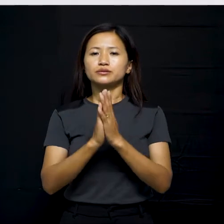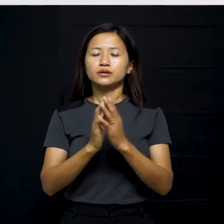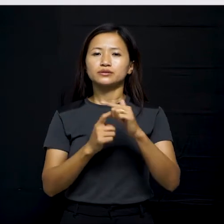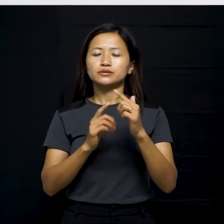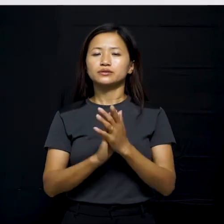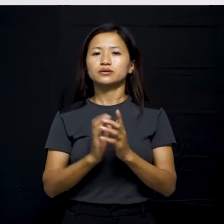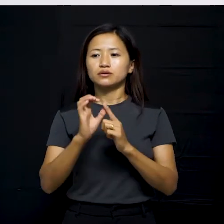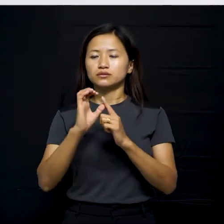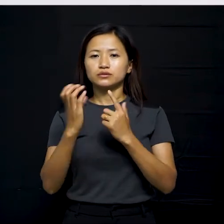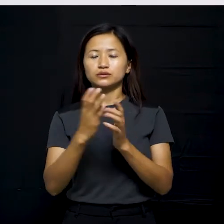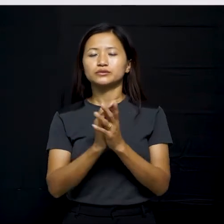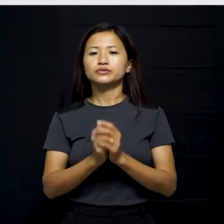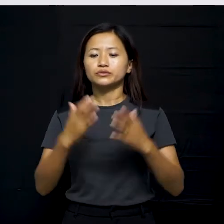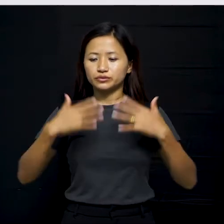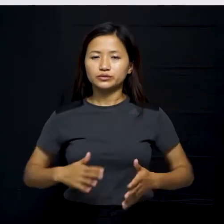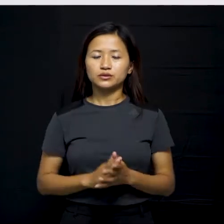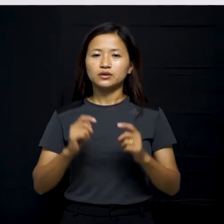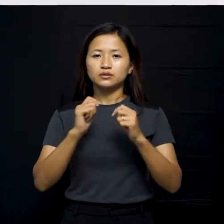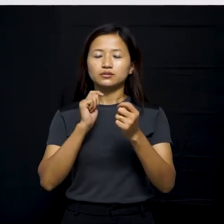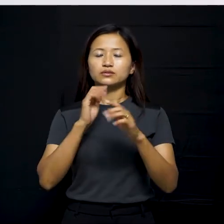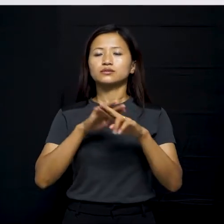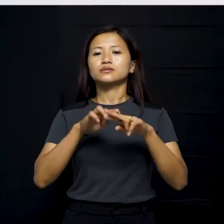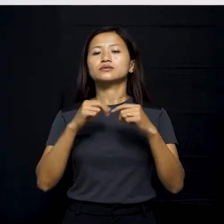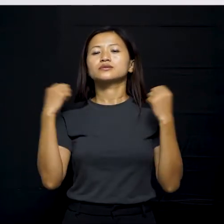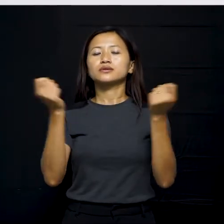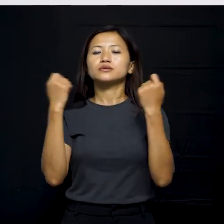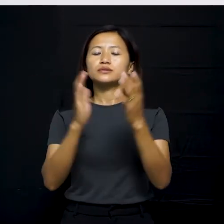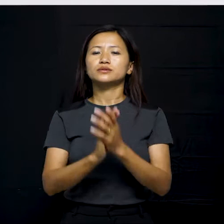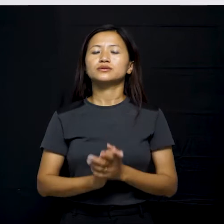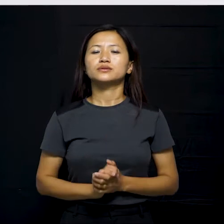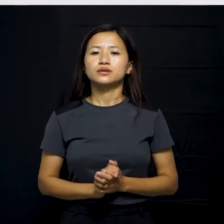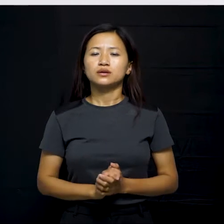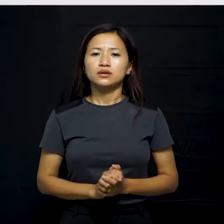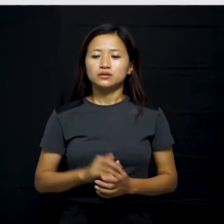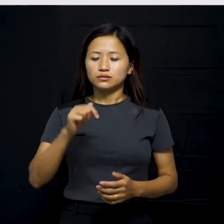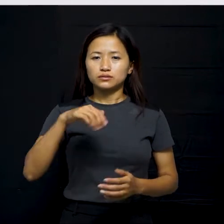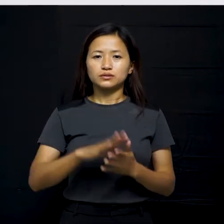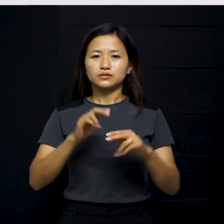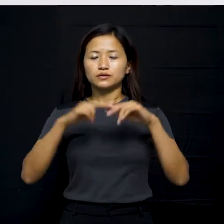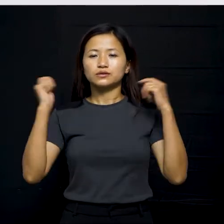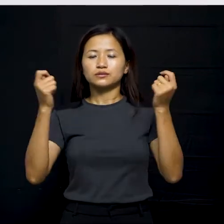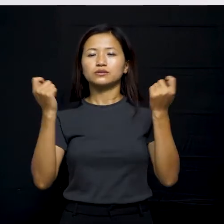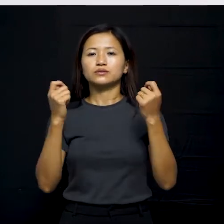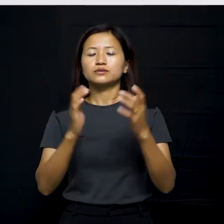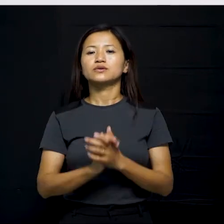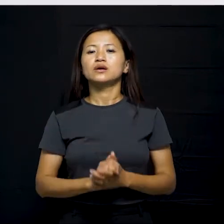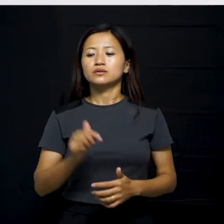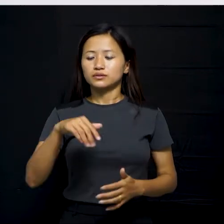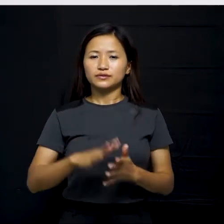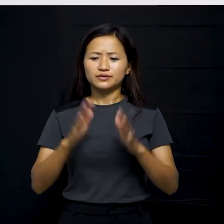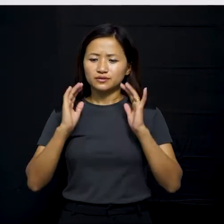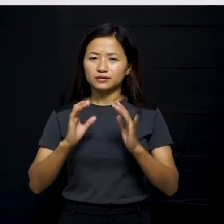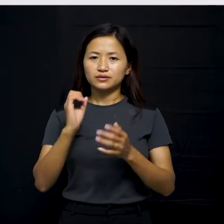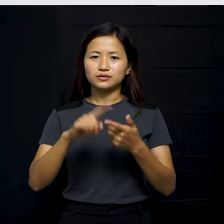come out from their homes and they celebrate these festivals. So during this festival, there are also certain dresses